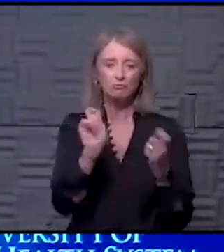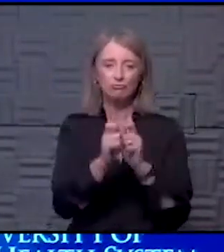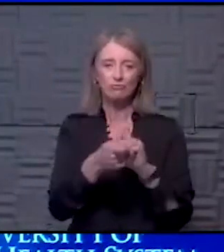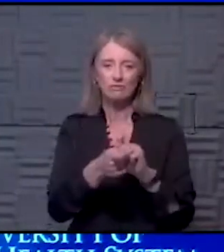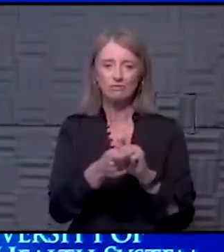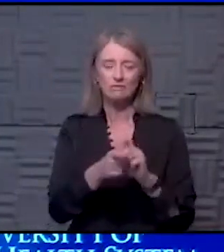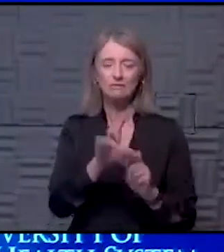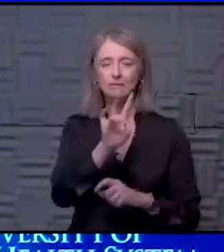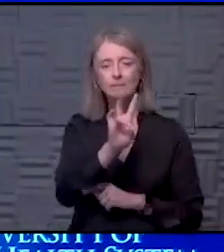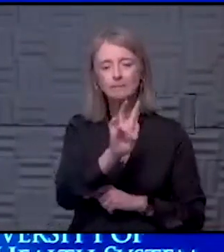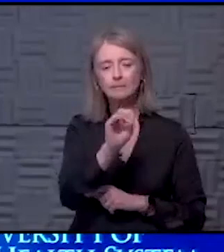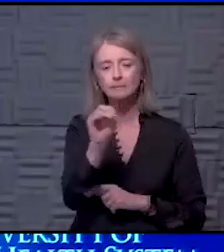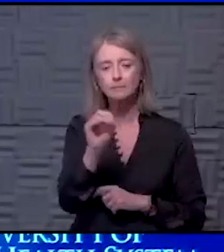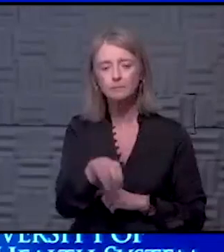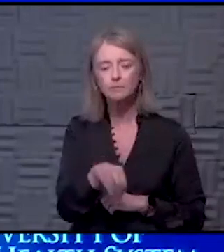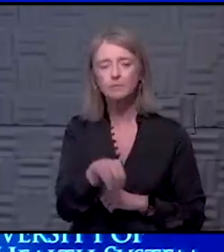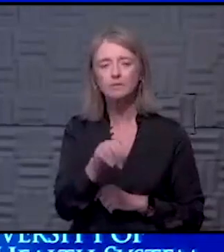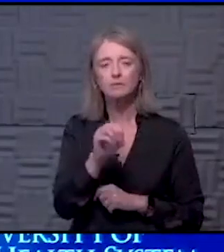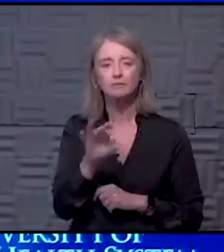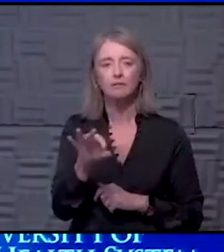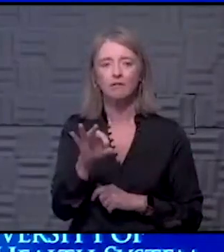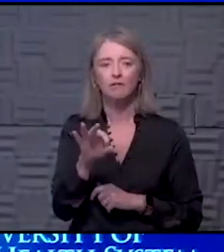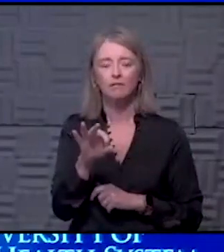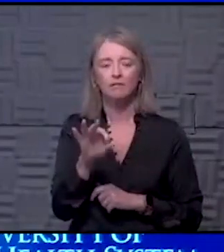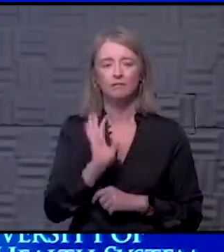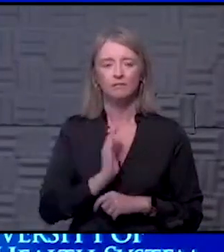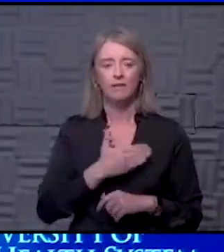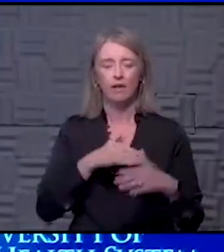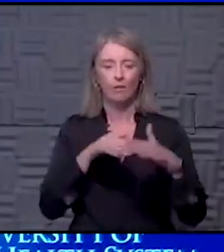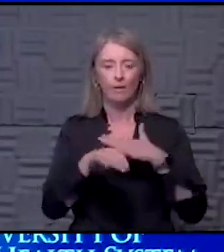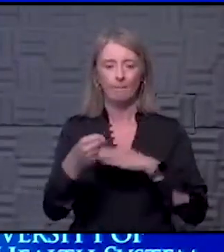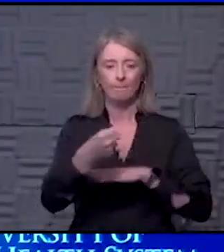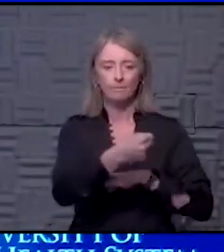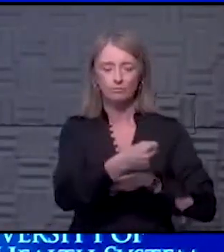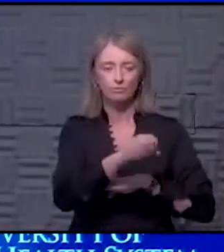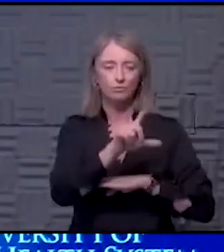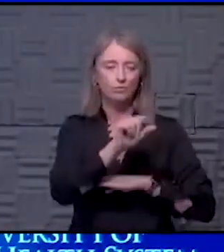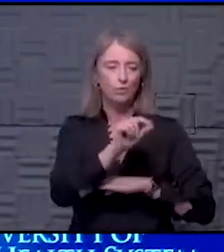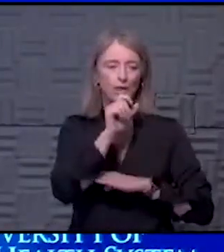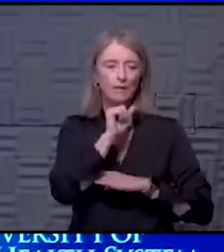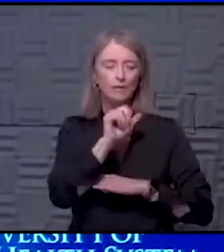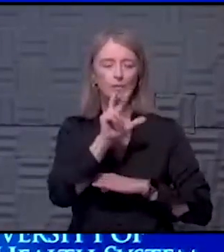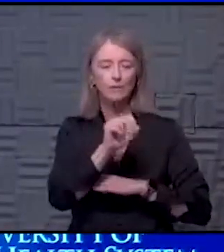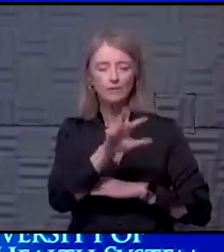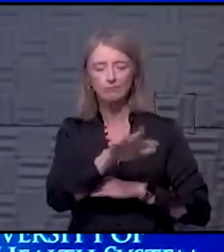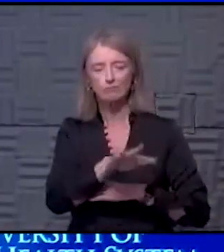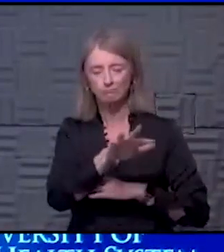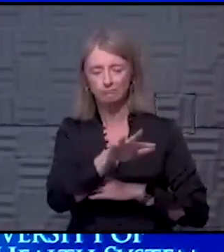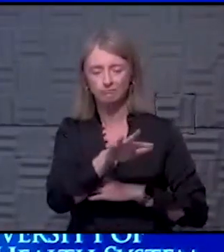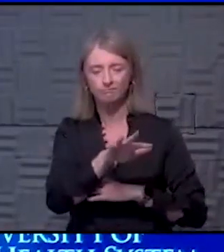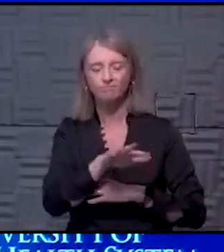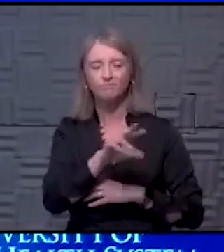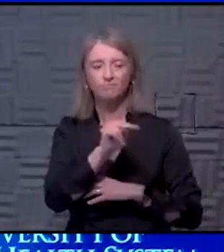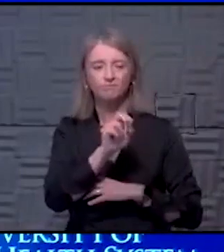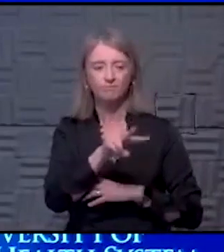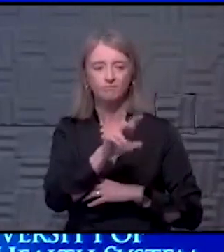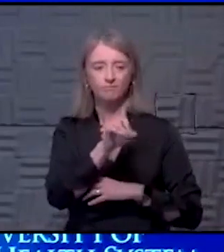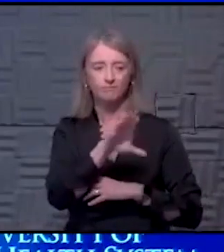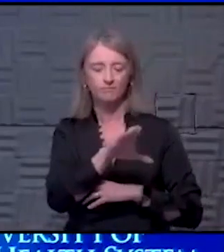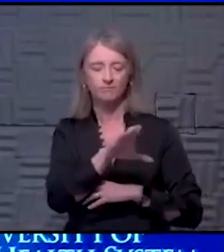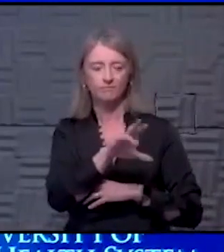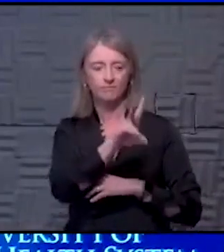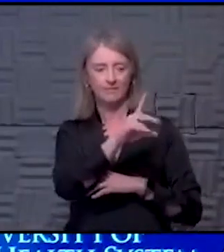It's like 7% of our admissions were 20 to 30 years old in November and December,